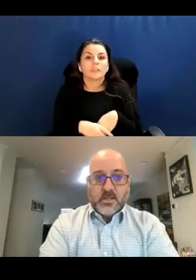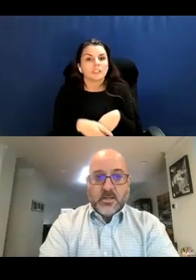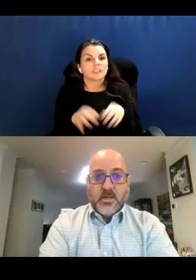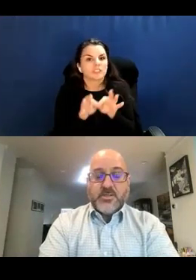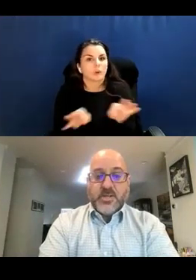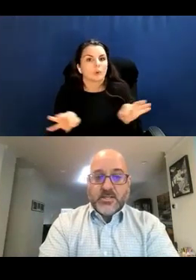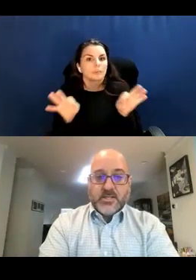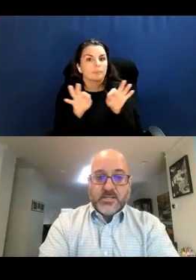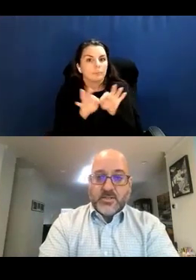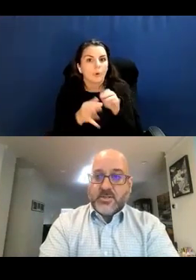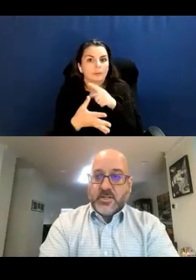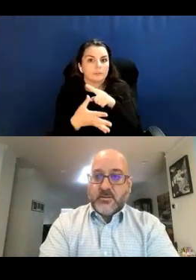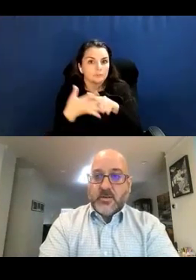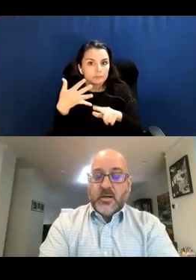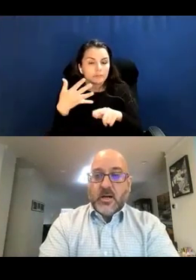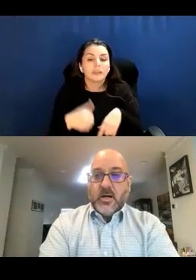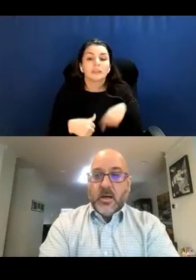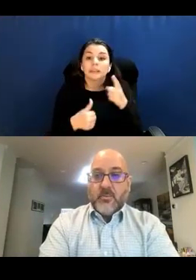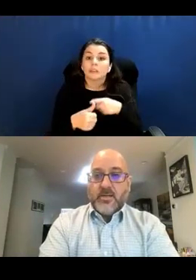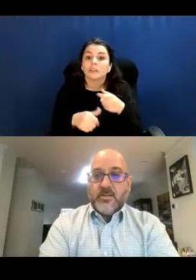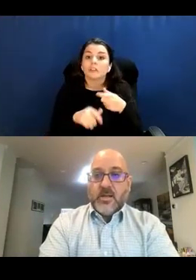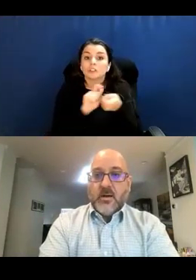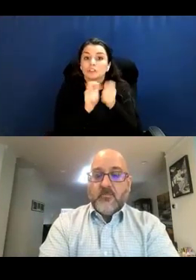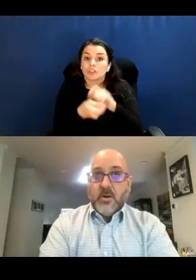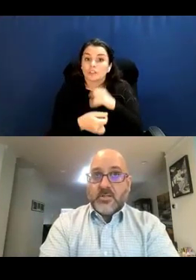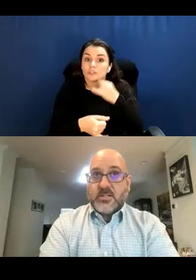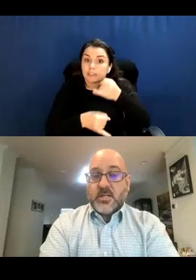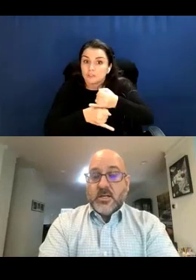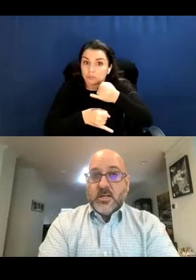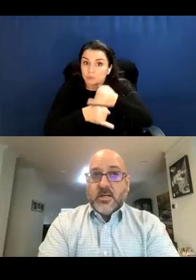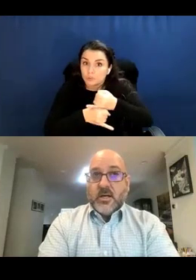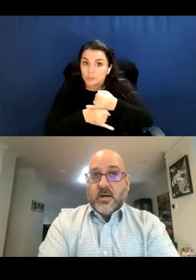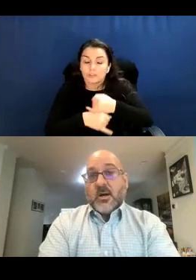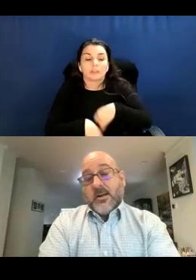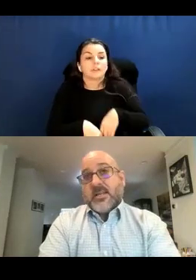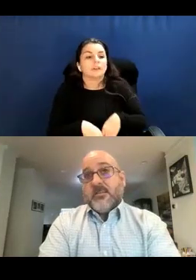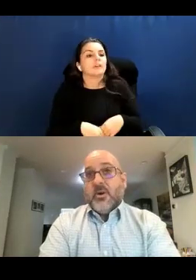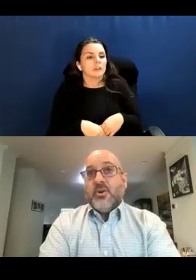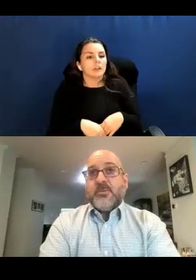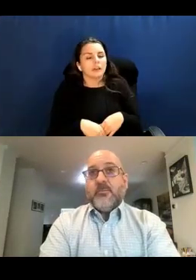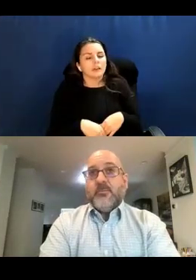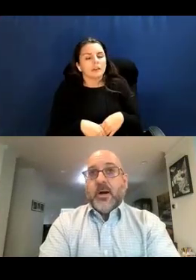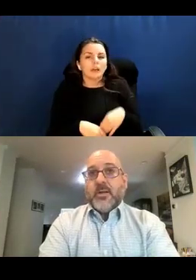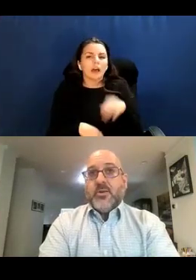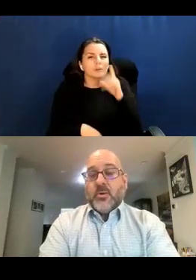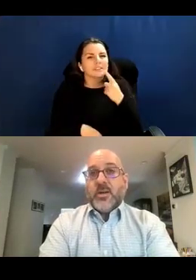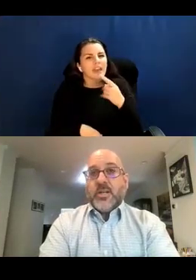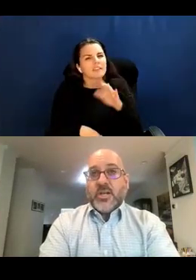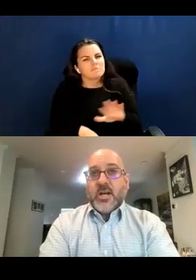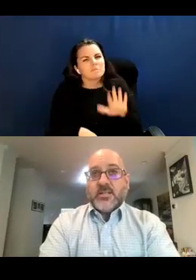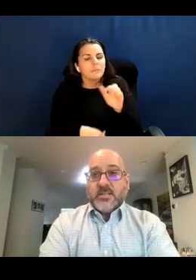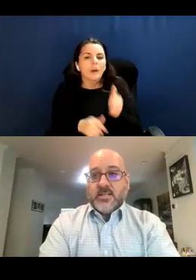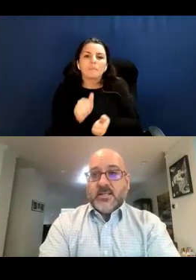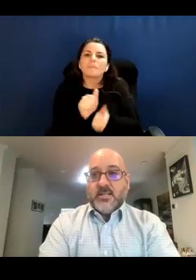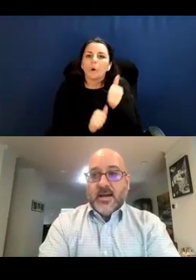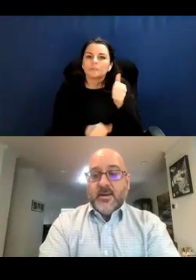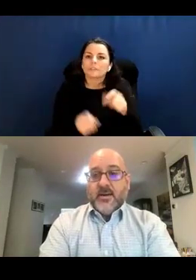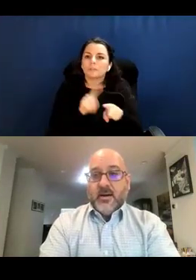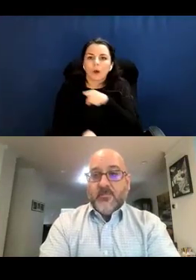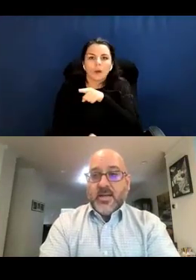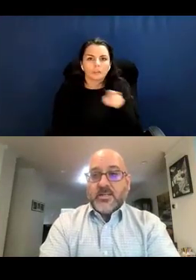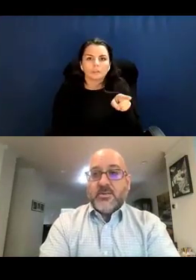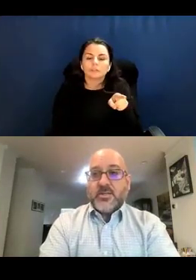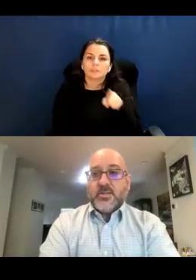ones, change in institution, and we most, or I don't say most, but you will want to check to see